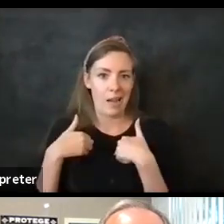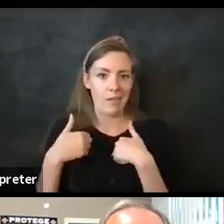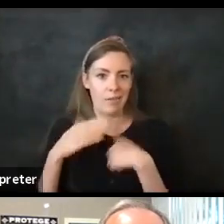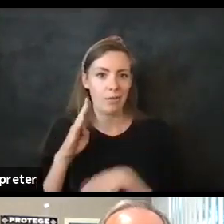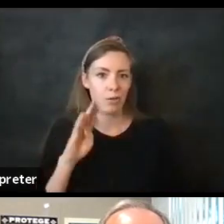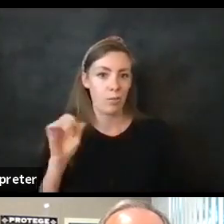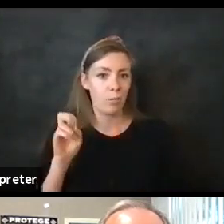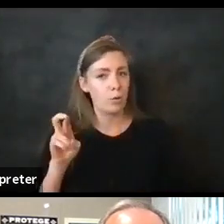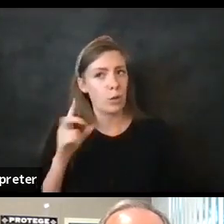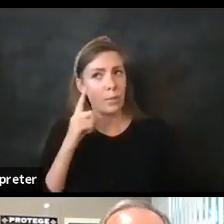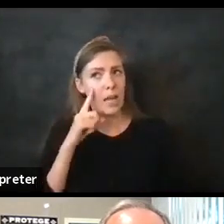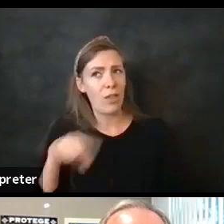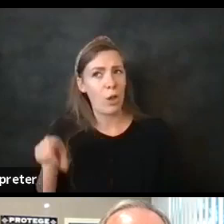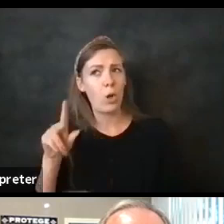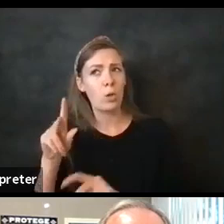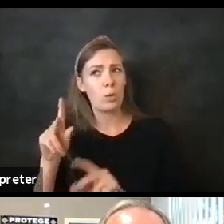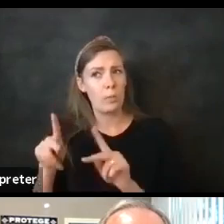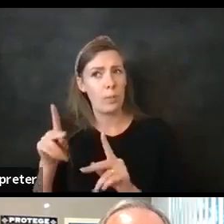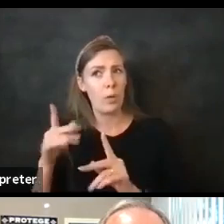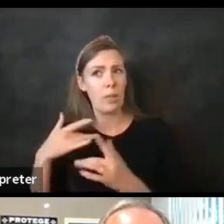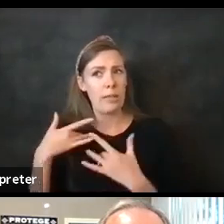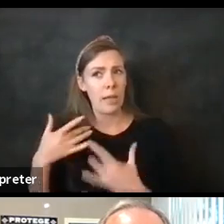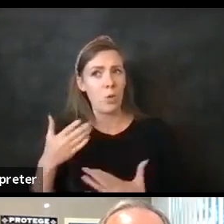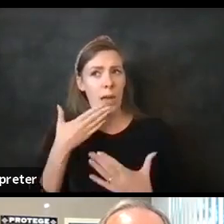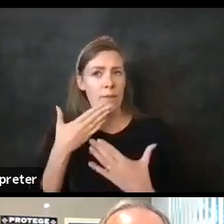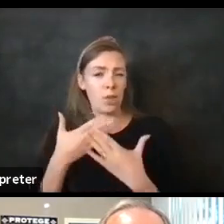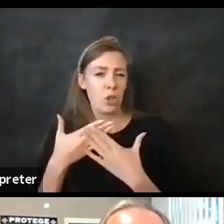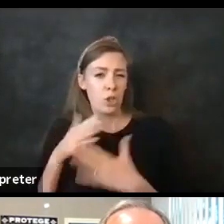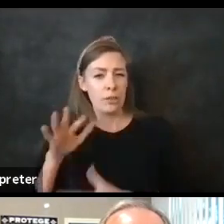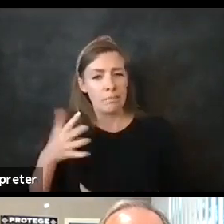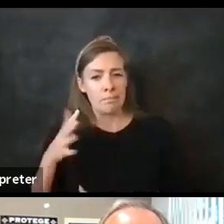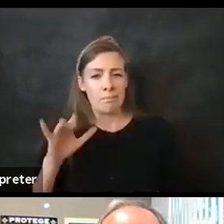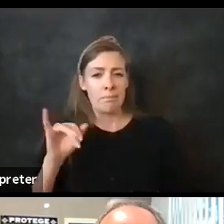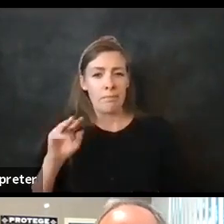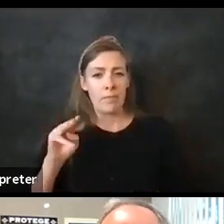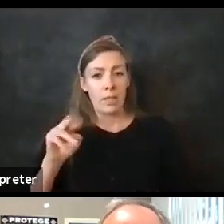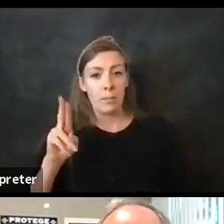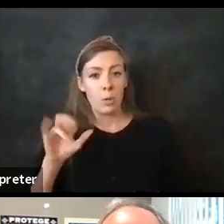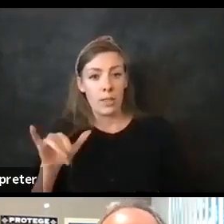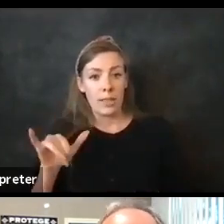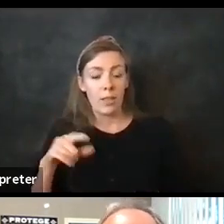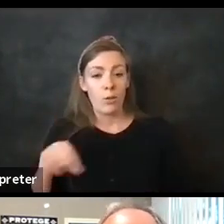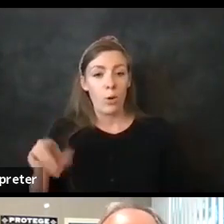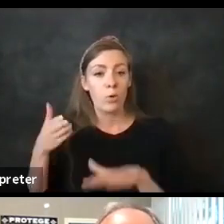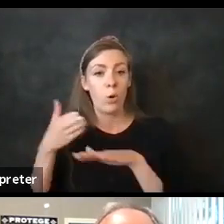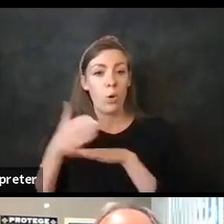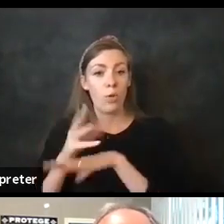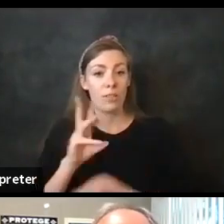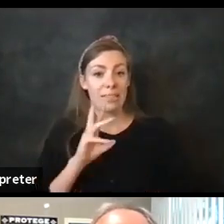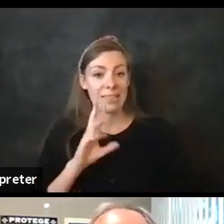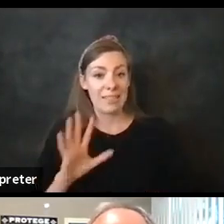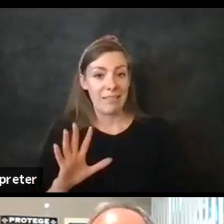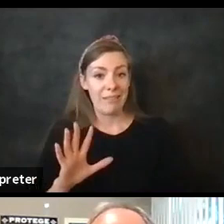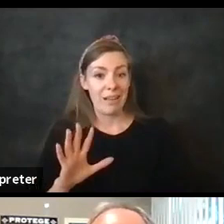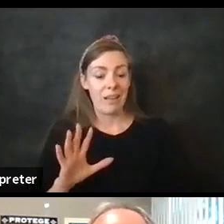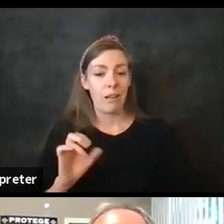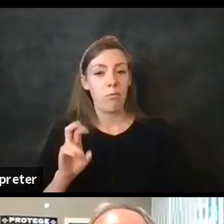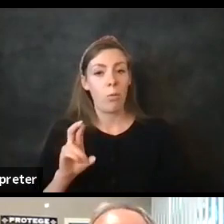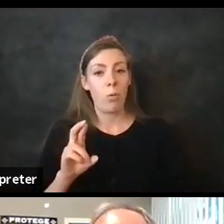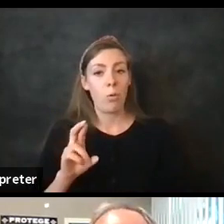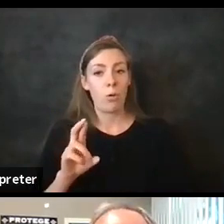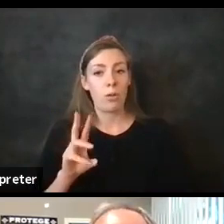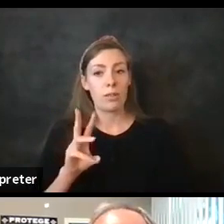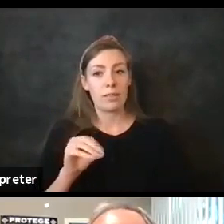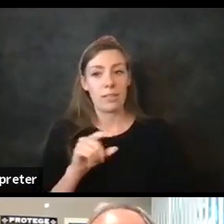good immunity. We do want to have those over 65 and those persons who are 50 to 64 with underlying medical